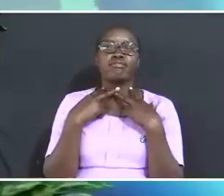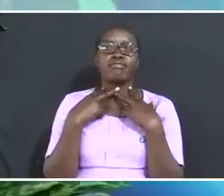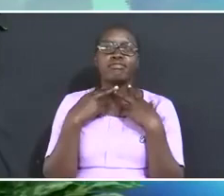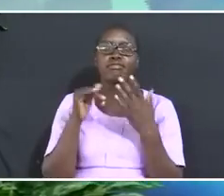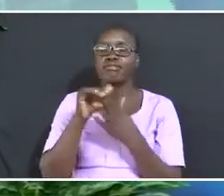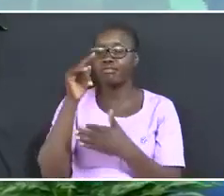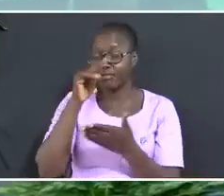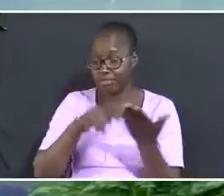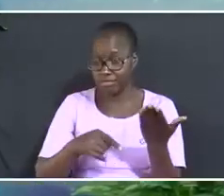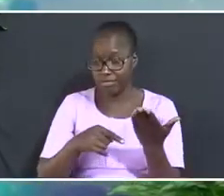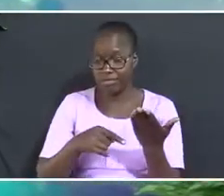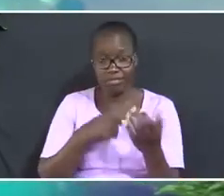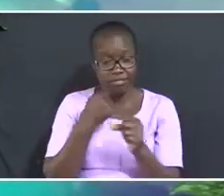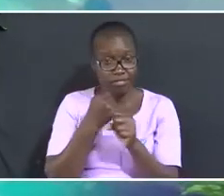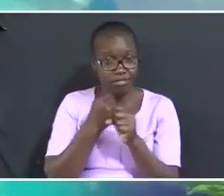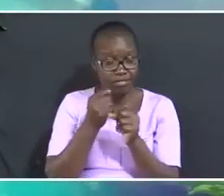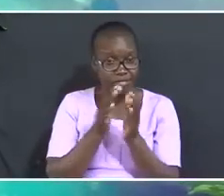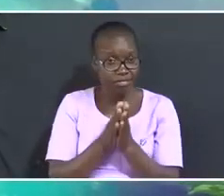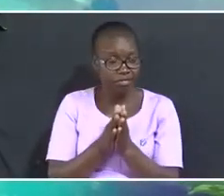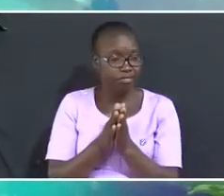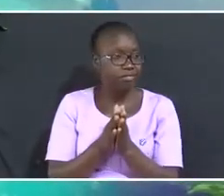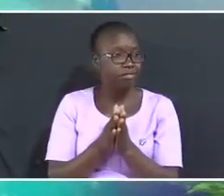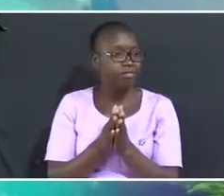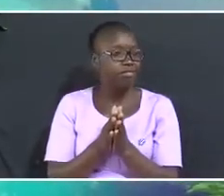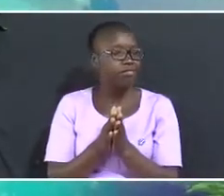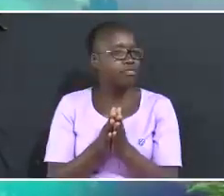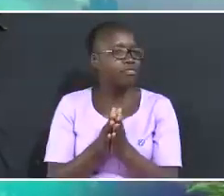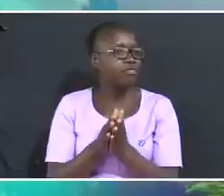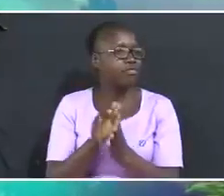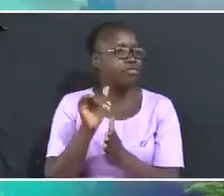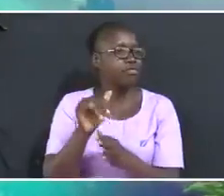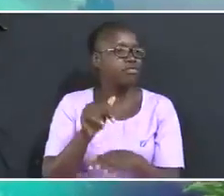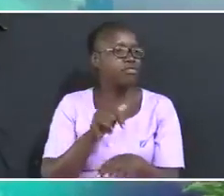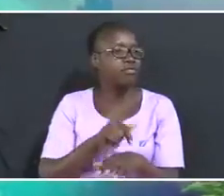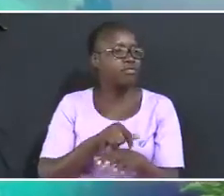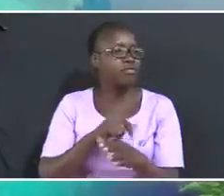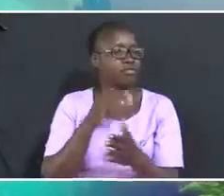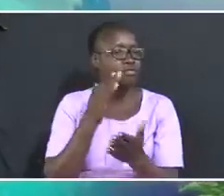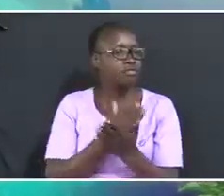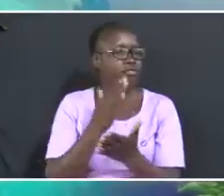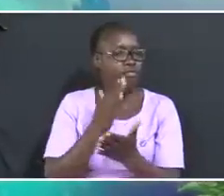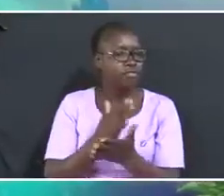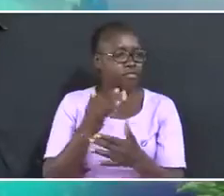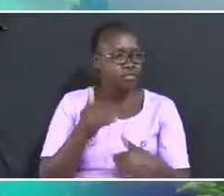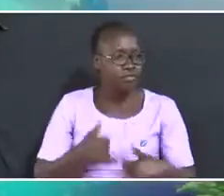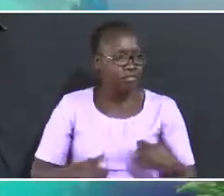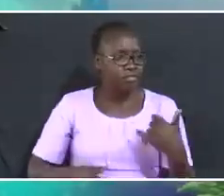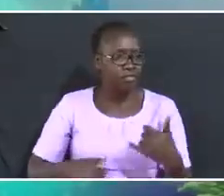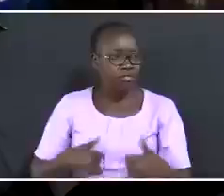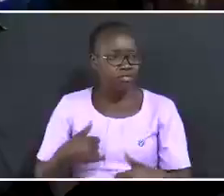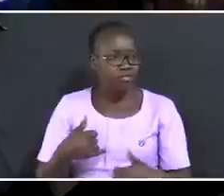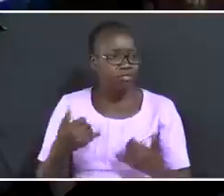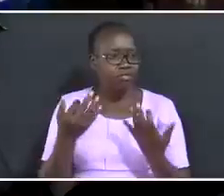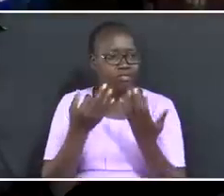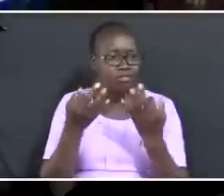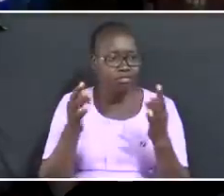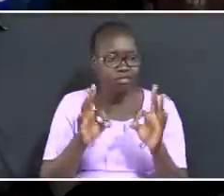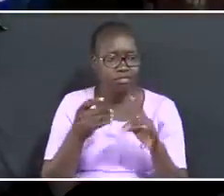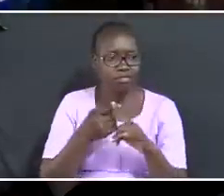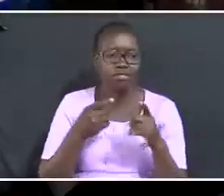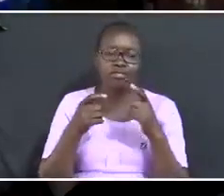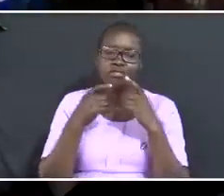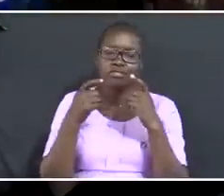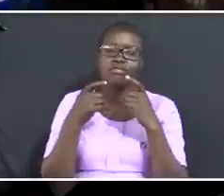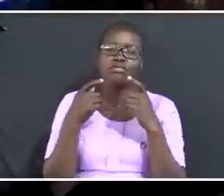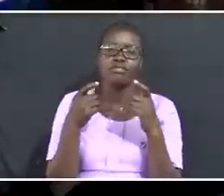what I am dealing with. That when you really enjoy freedom from